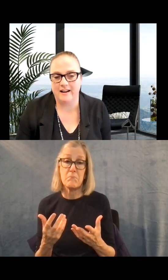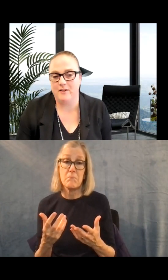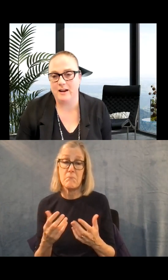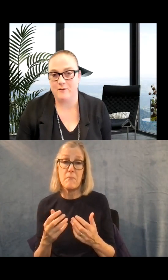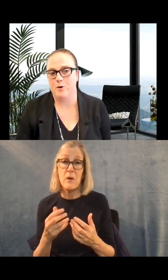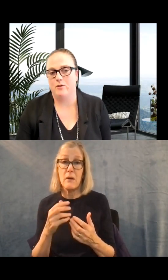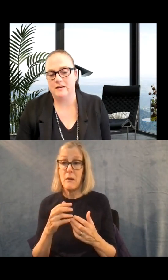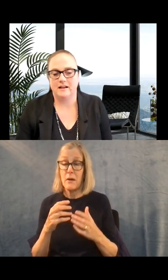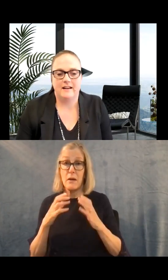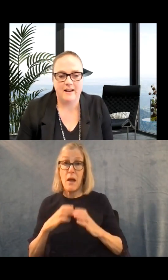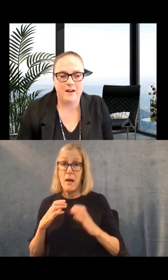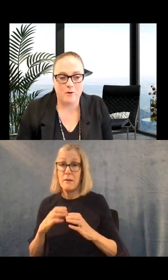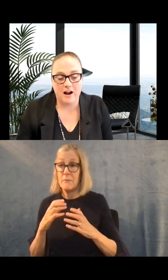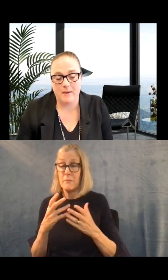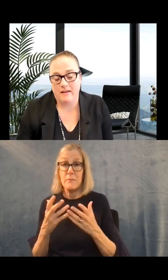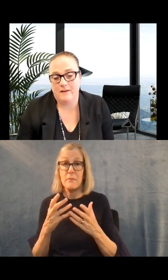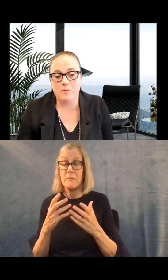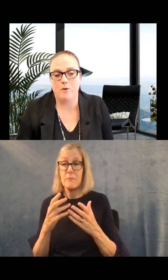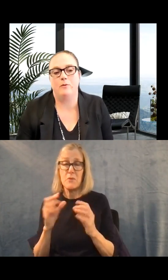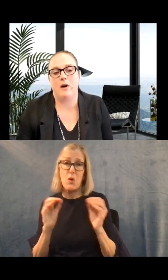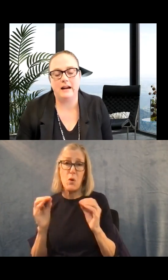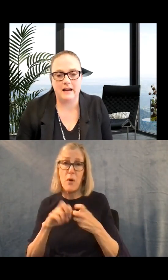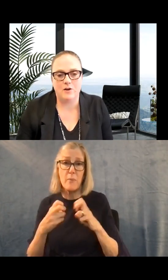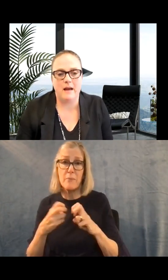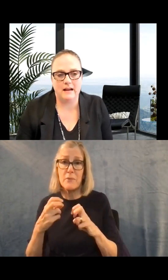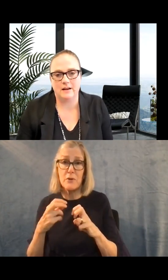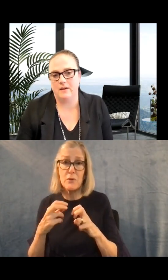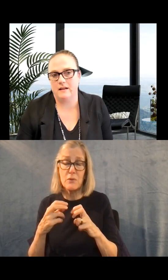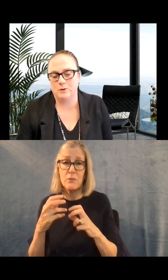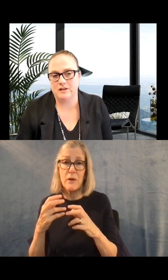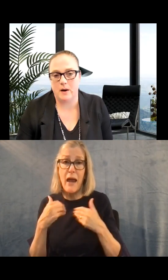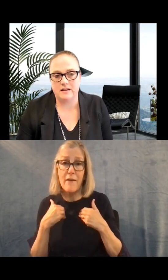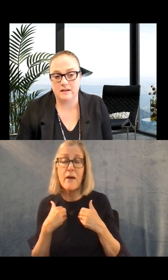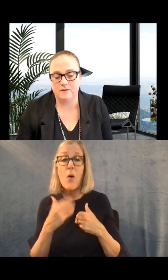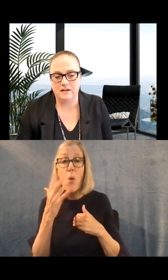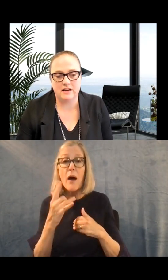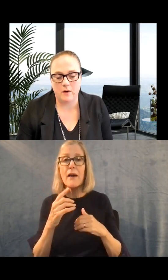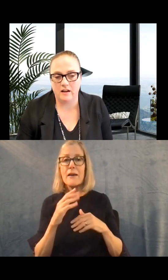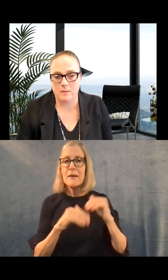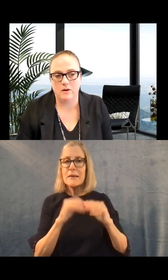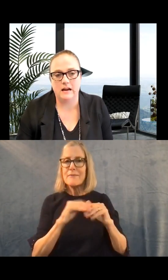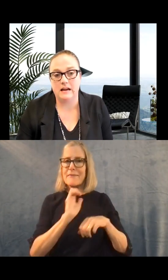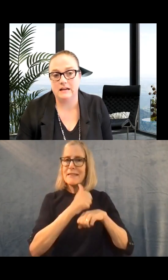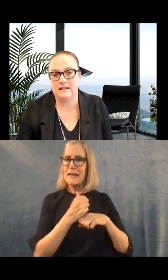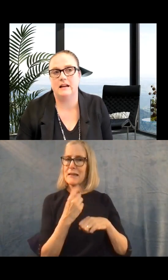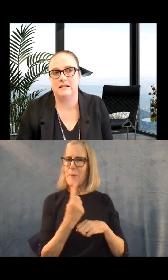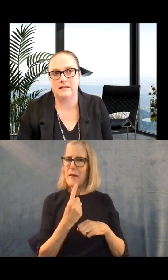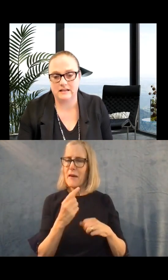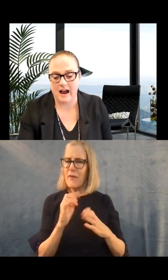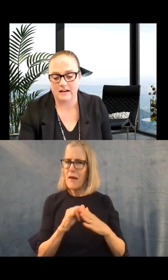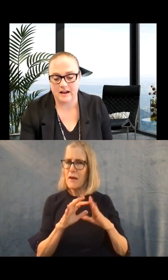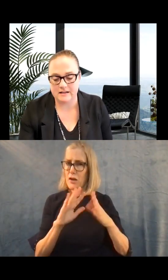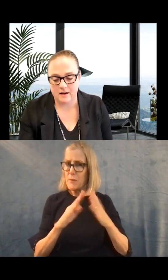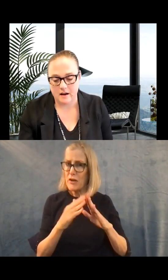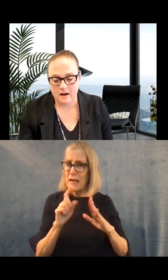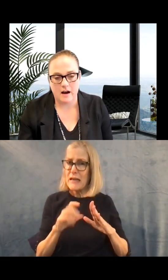clientele. It's kind of like you build it and they will come. I think if you build it right and you make it something that's responsive to what the community needs and it's easy